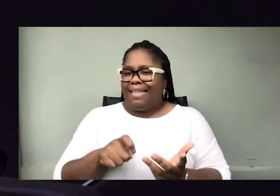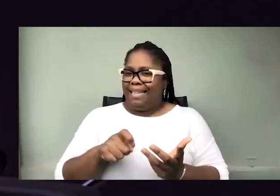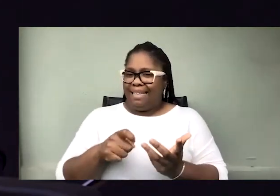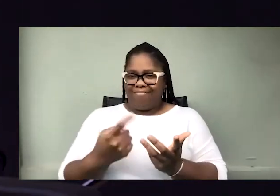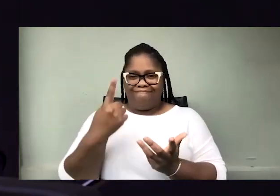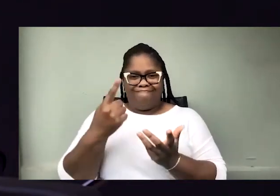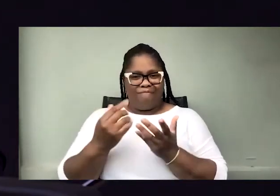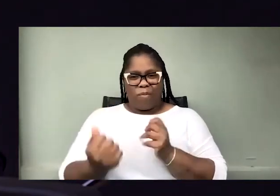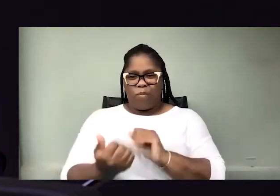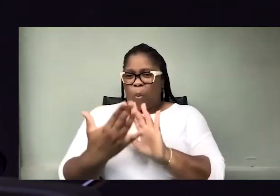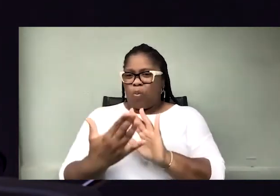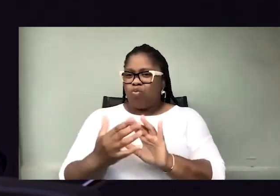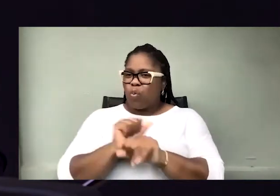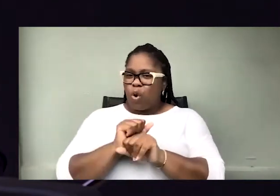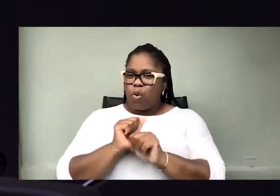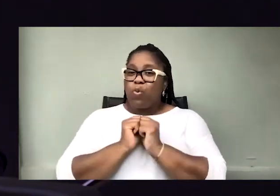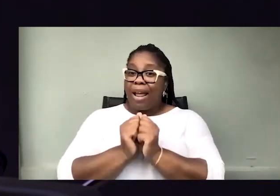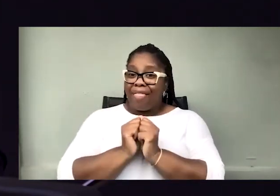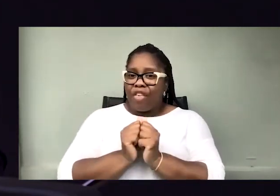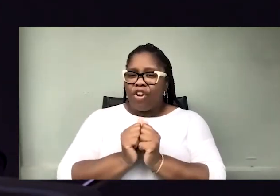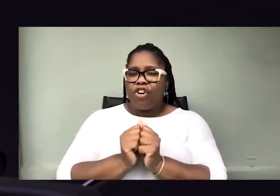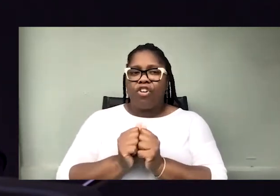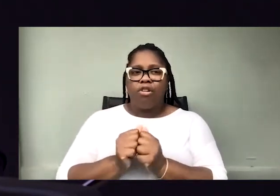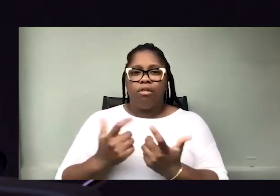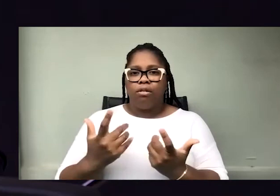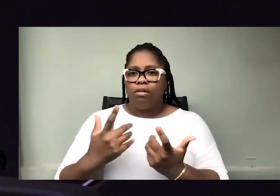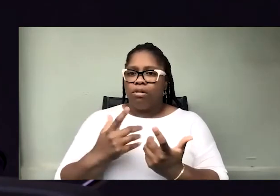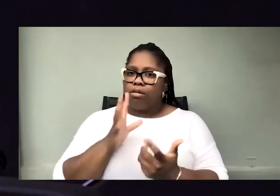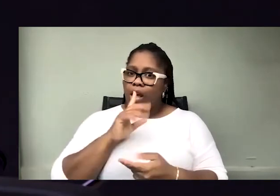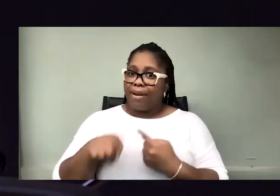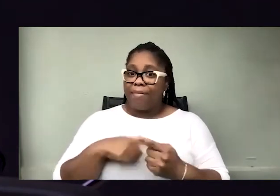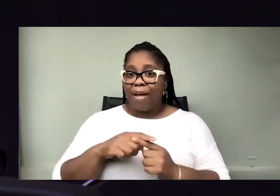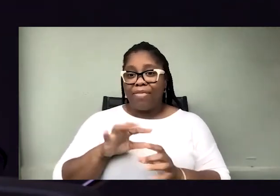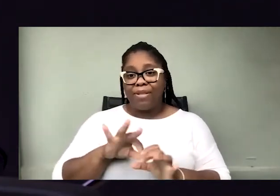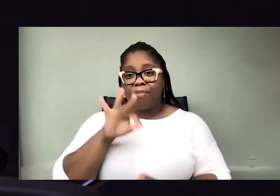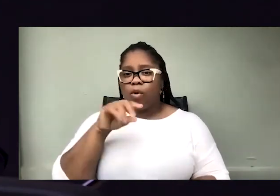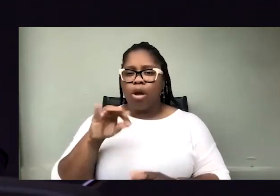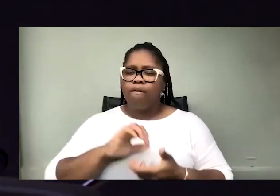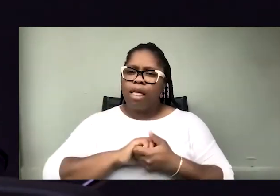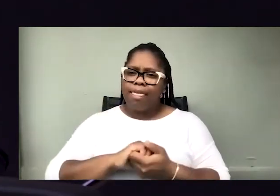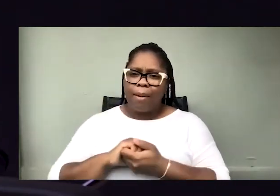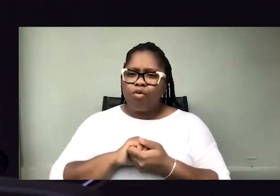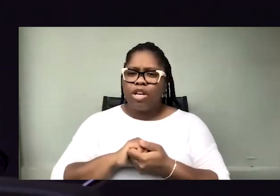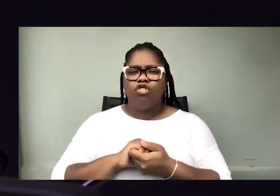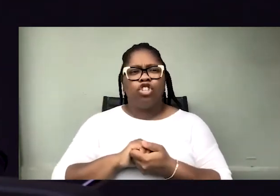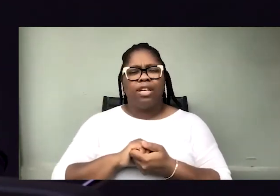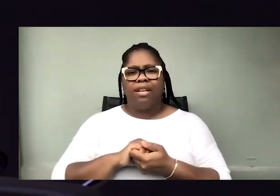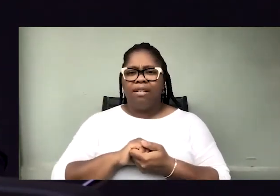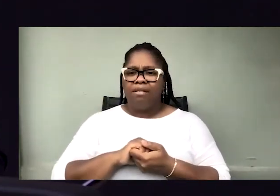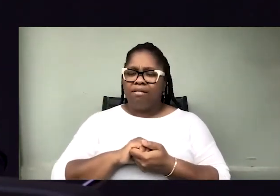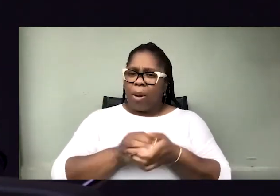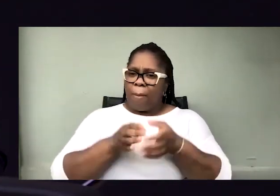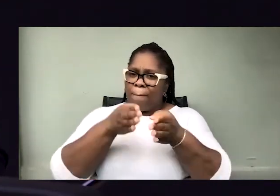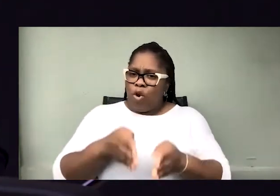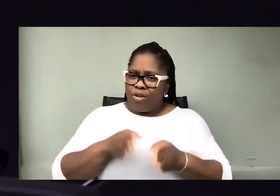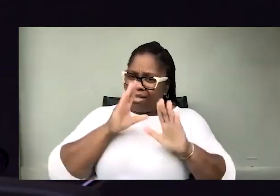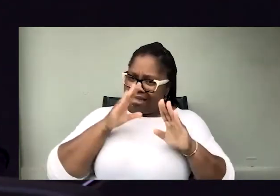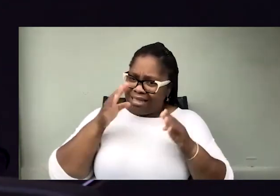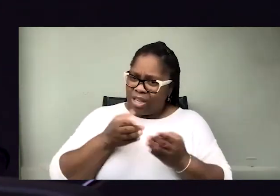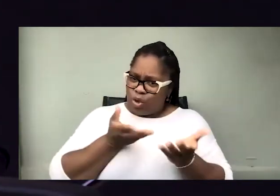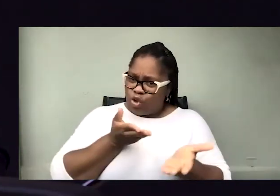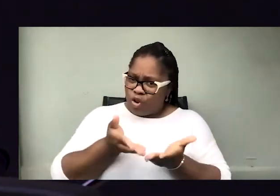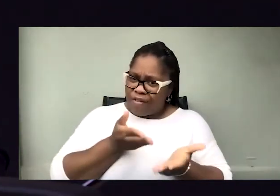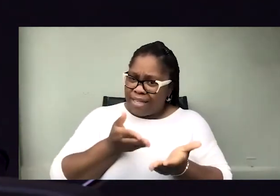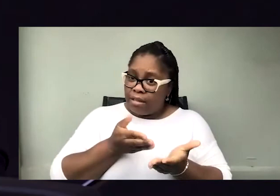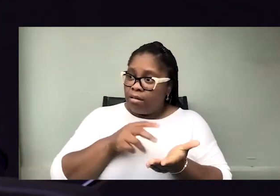to be able to work together. If we're talking about the spirit of collaboration and transitioning to person-centered services, those